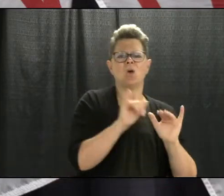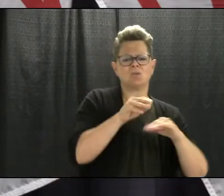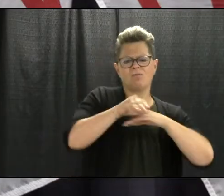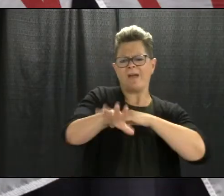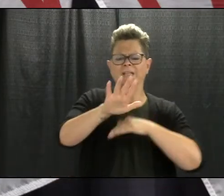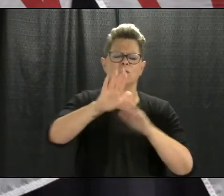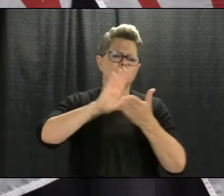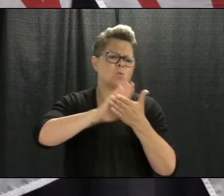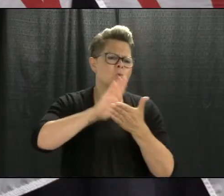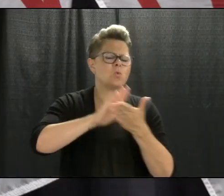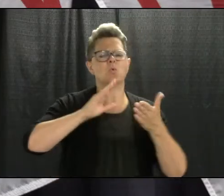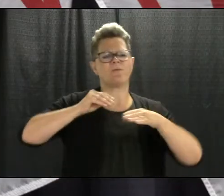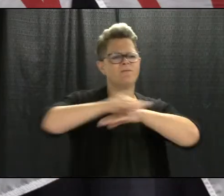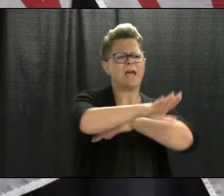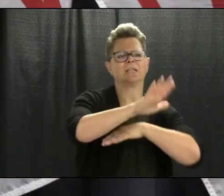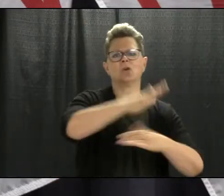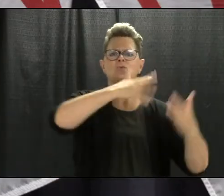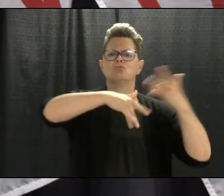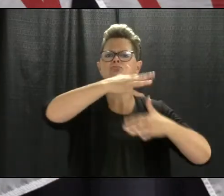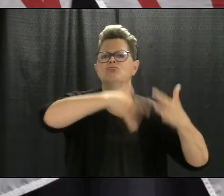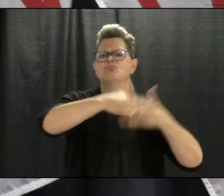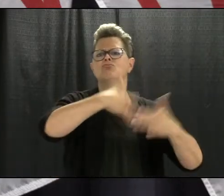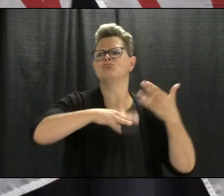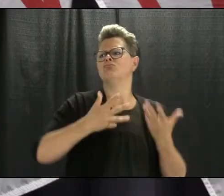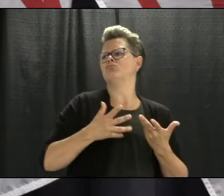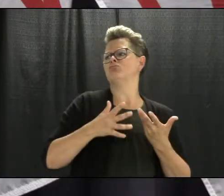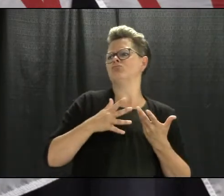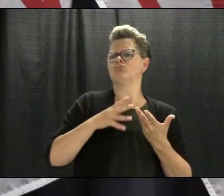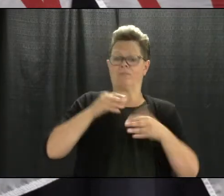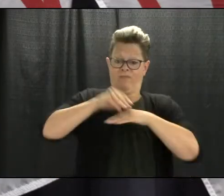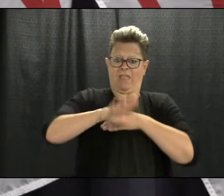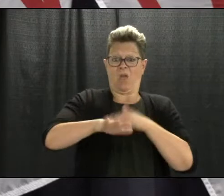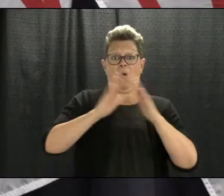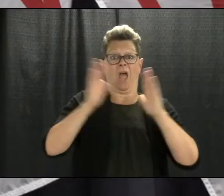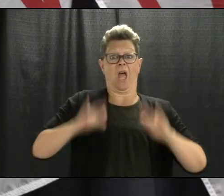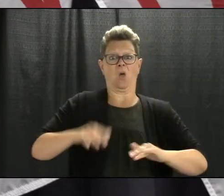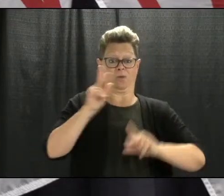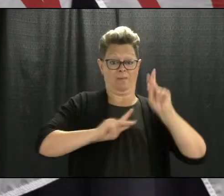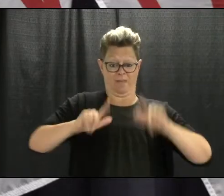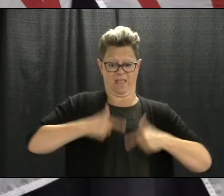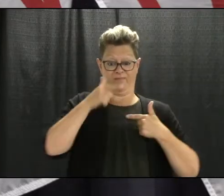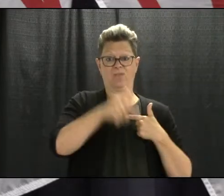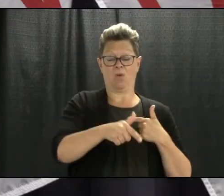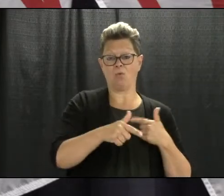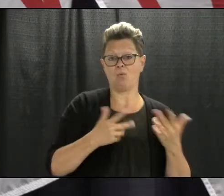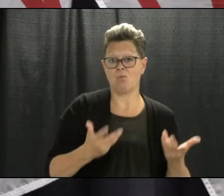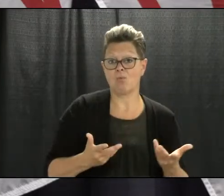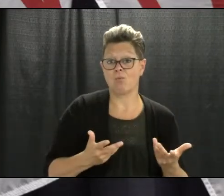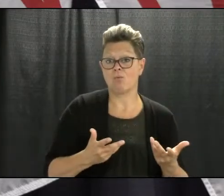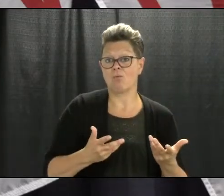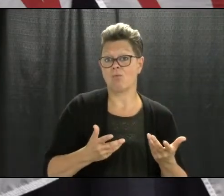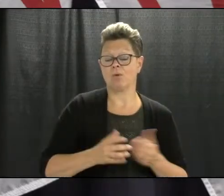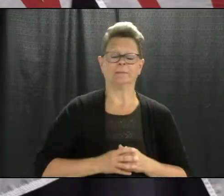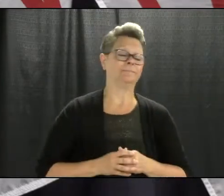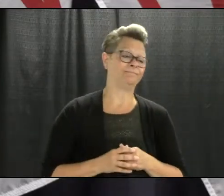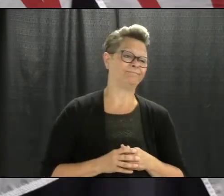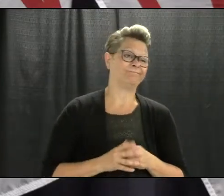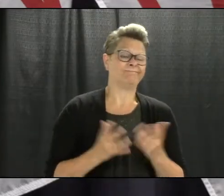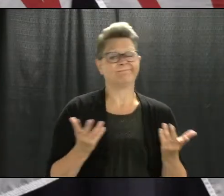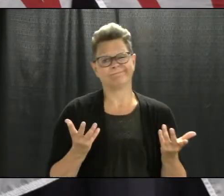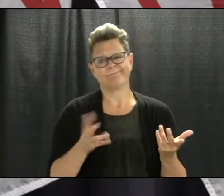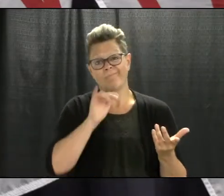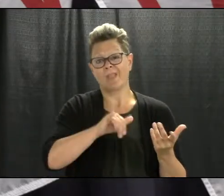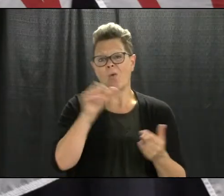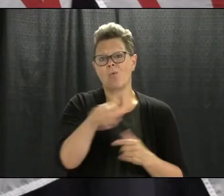their social activities, you know, the reactions with their household, because we get the more disruption with illness. So that's